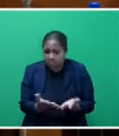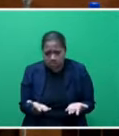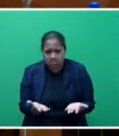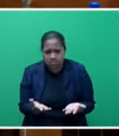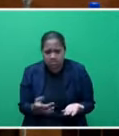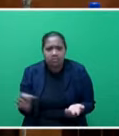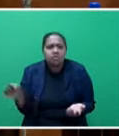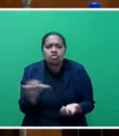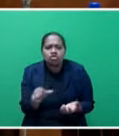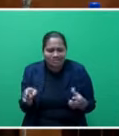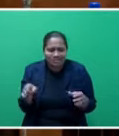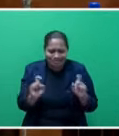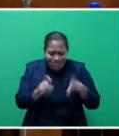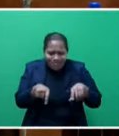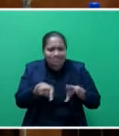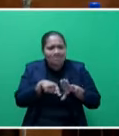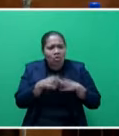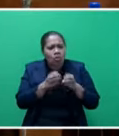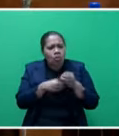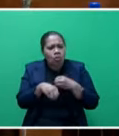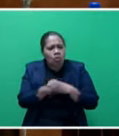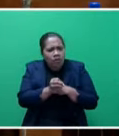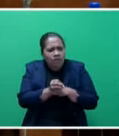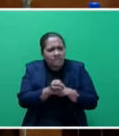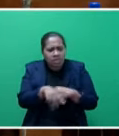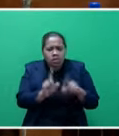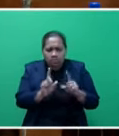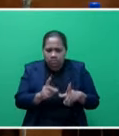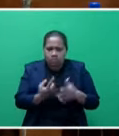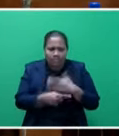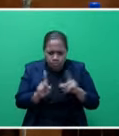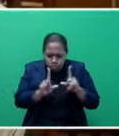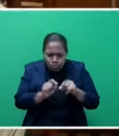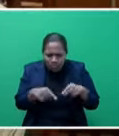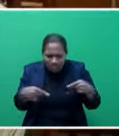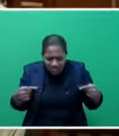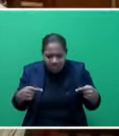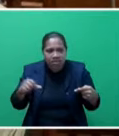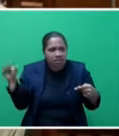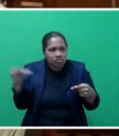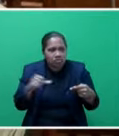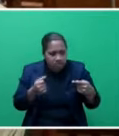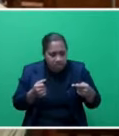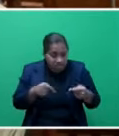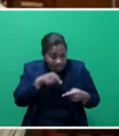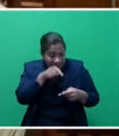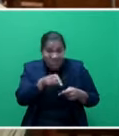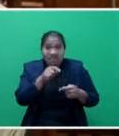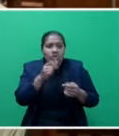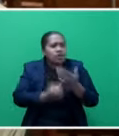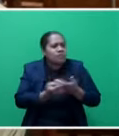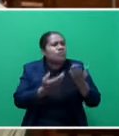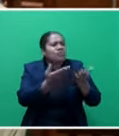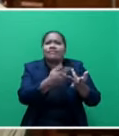he should be in the office. Order. And he's going to do things that are assigned to the field officers. And not